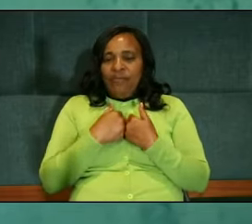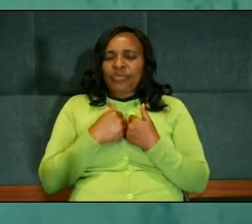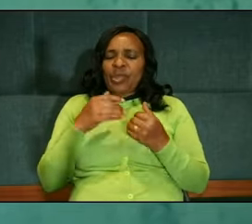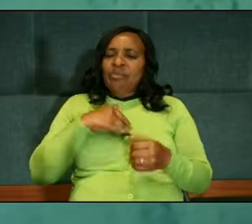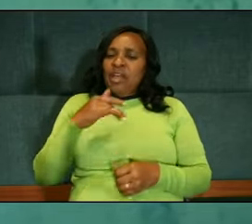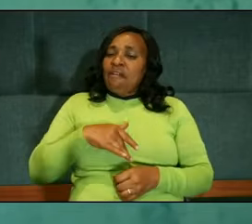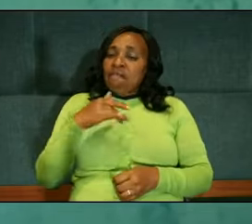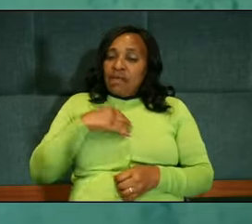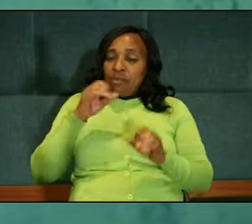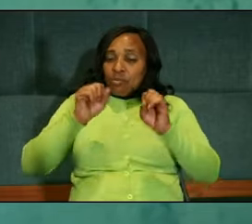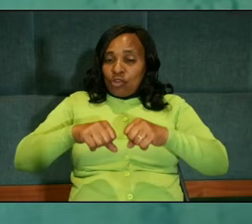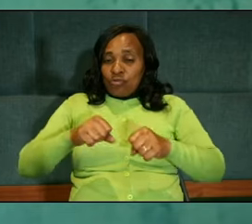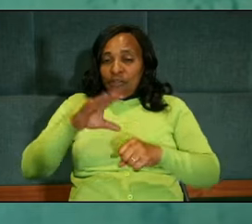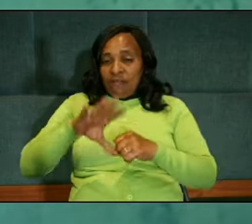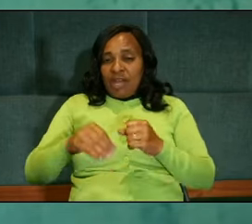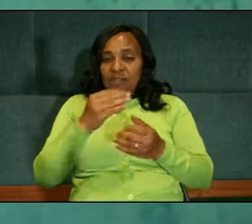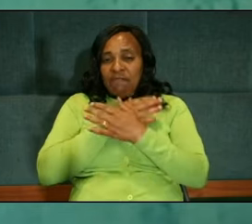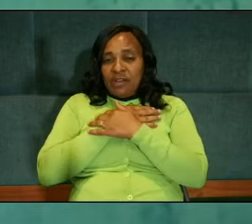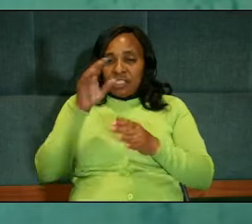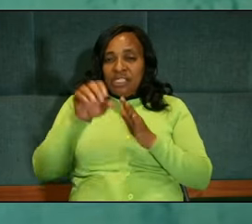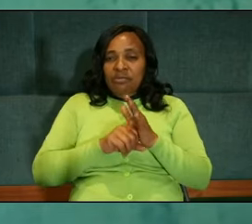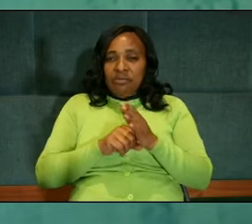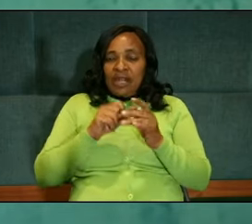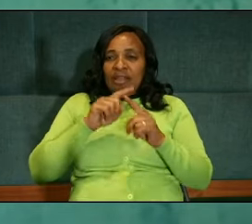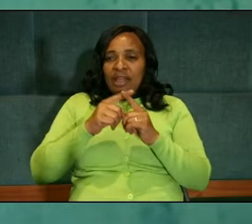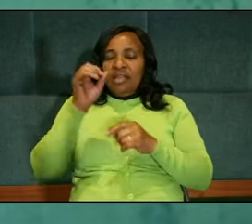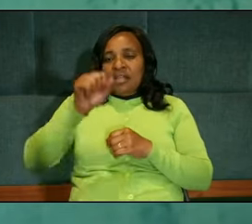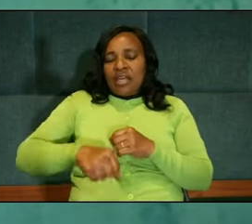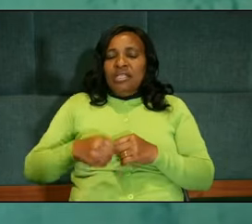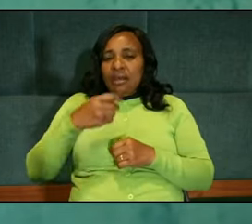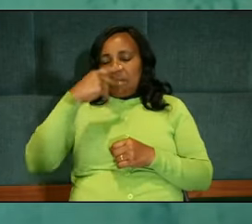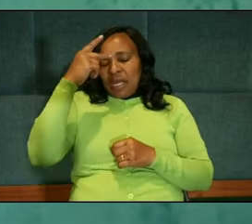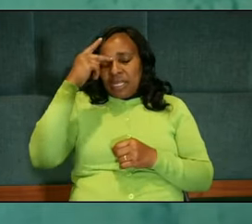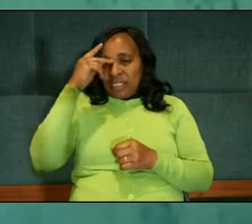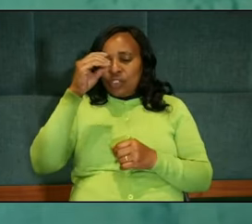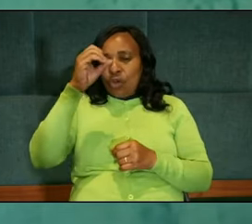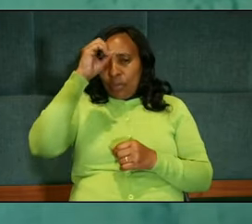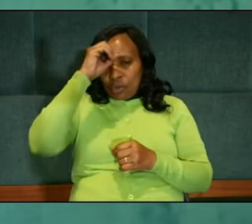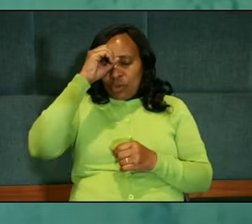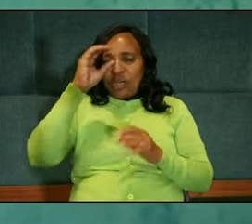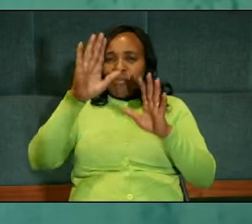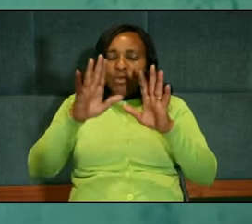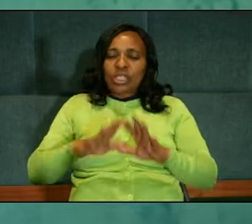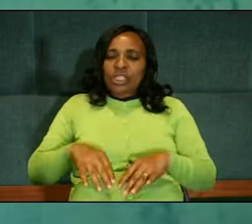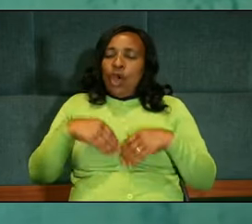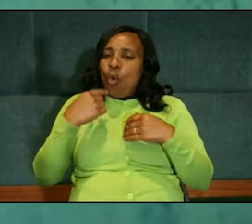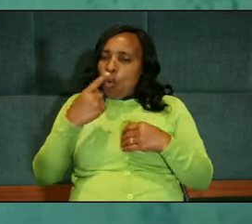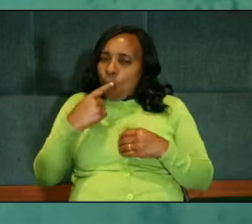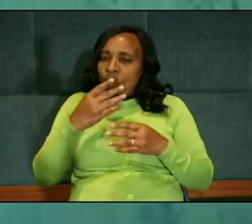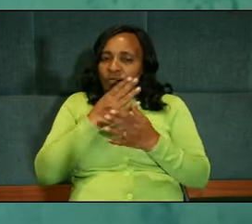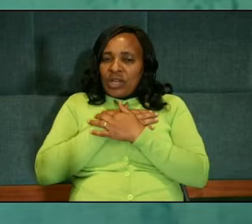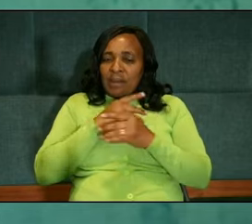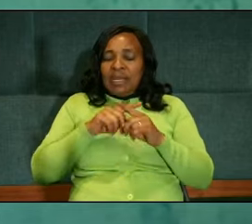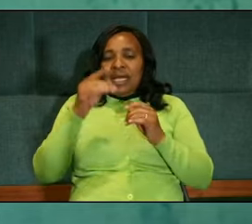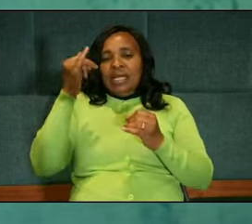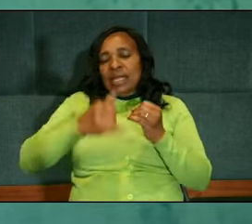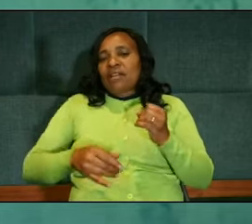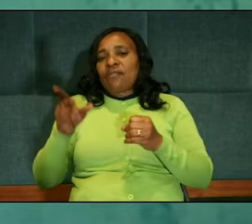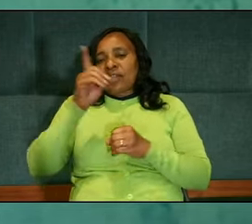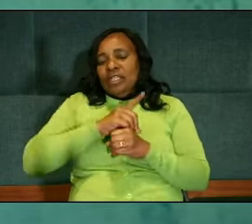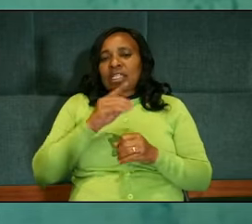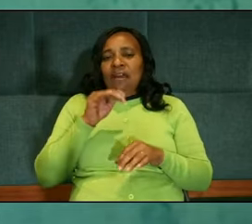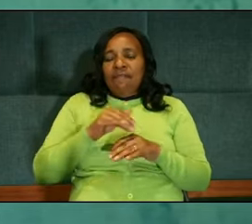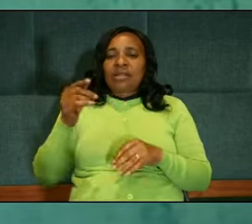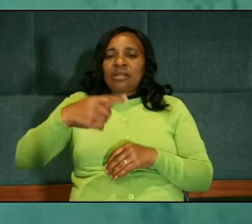is possible to find those friendships. And yes, our parents' opinion is important in who we are friends with, but at the end of the day, they're going to